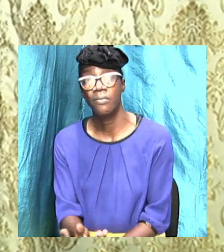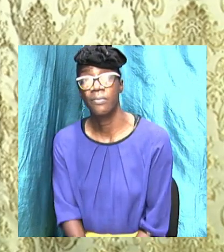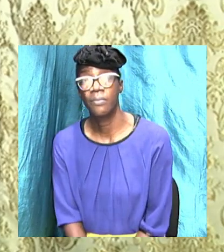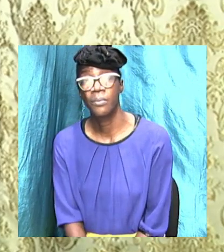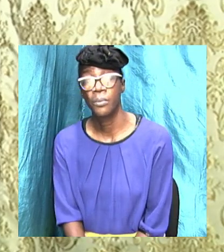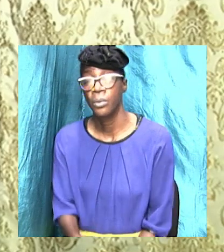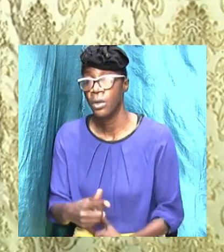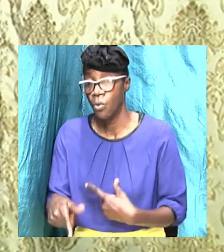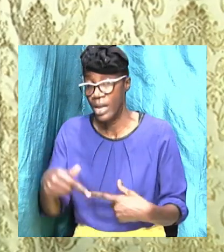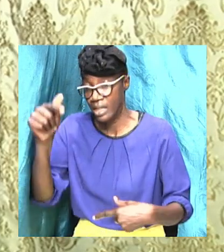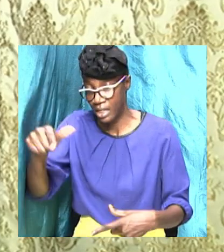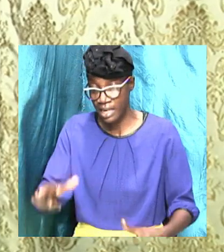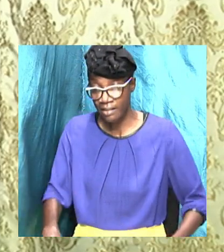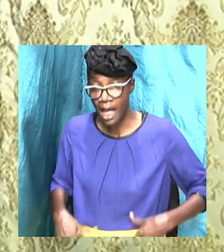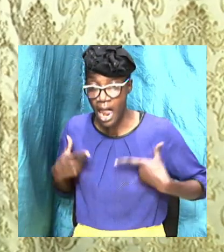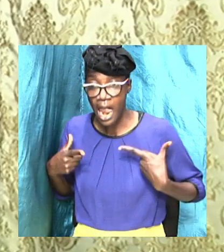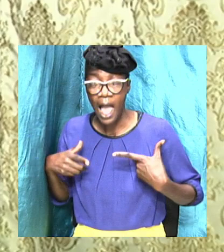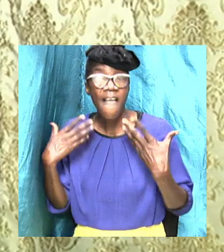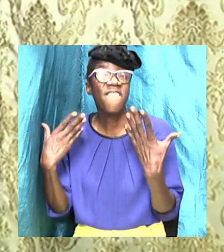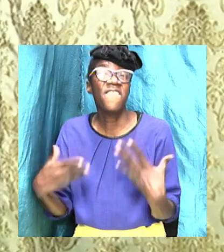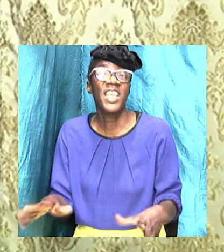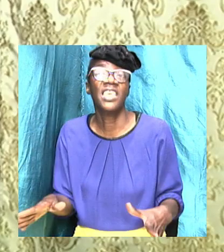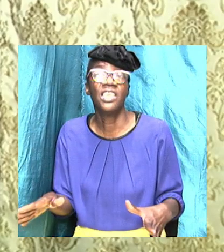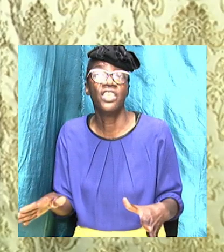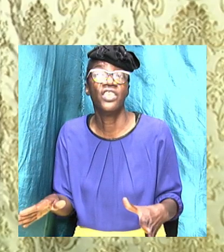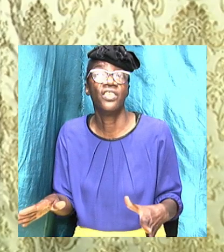When this life is over,